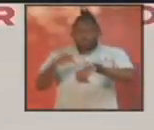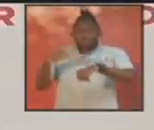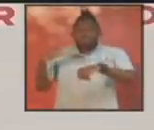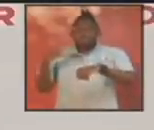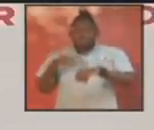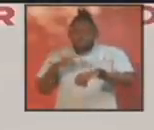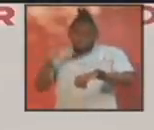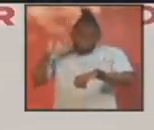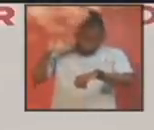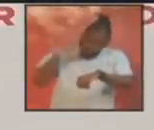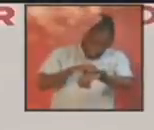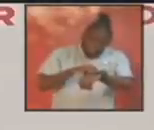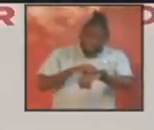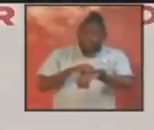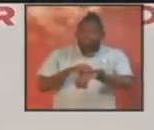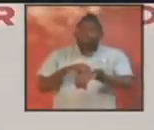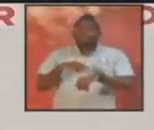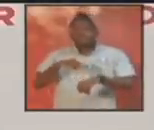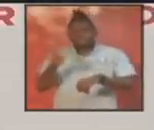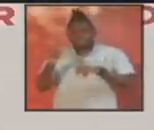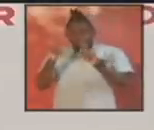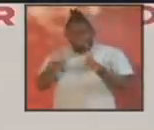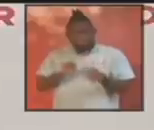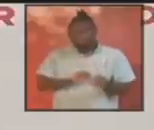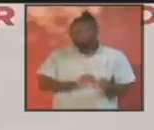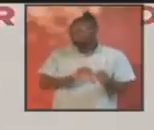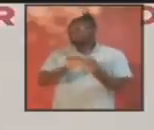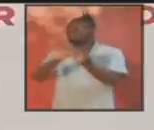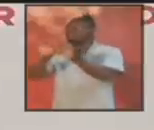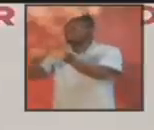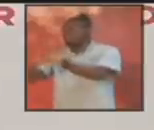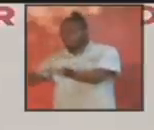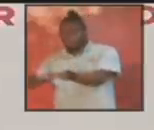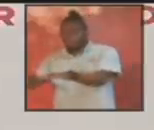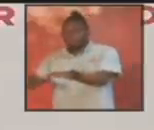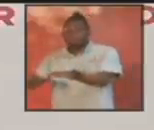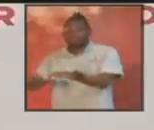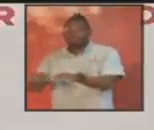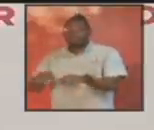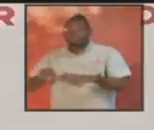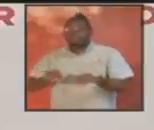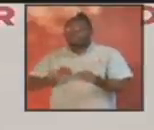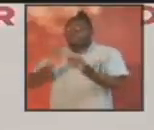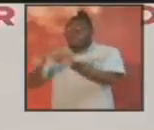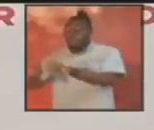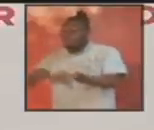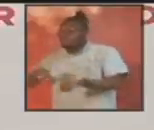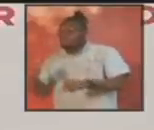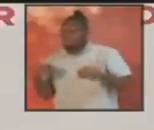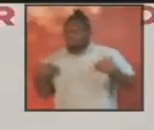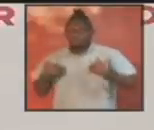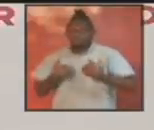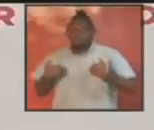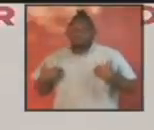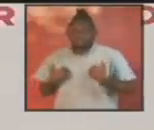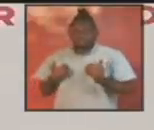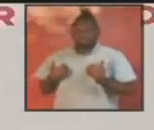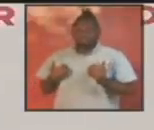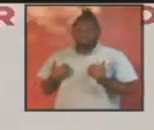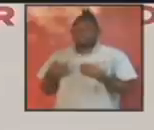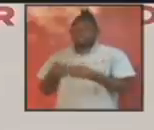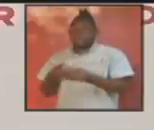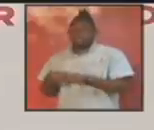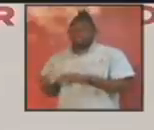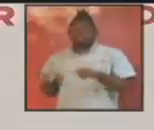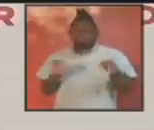one person or one animal to a person. So it is a vector-borne disease in that regard. And what it means for